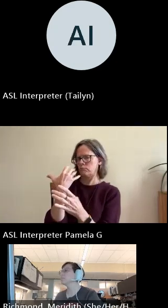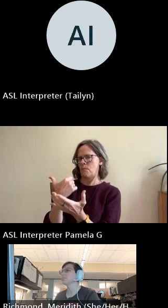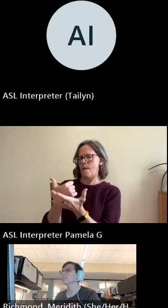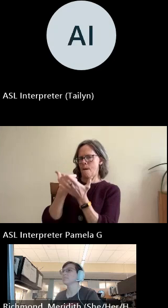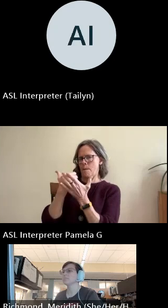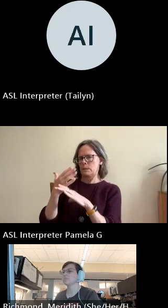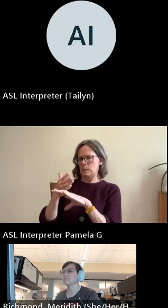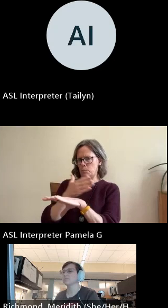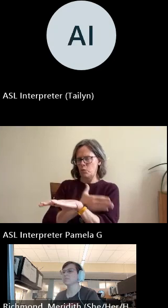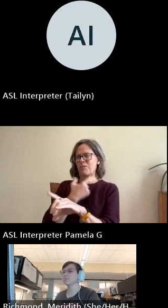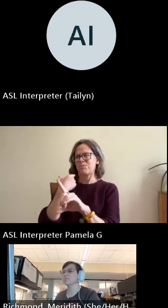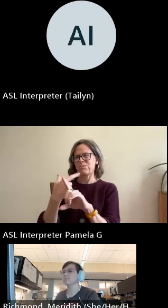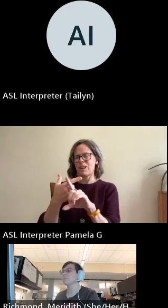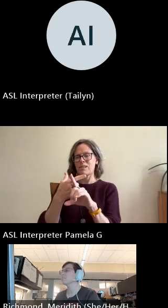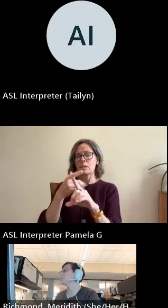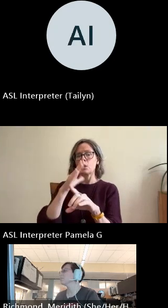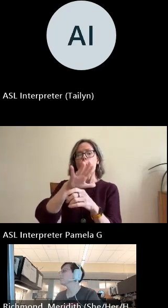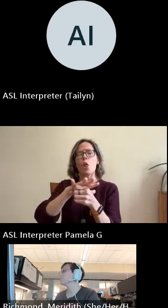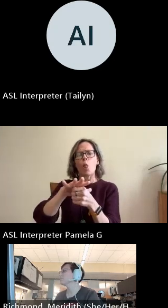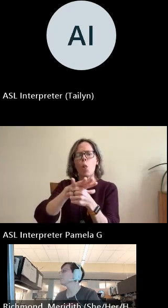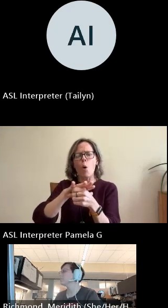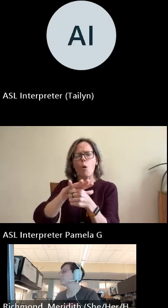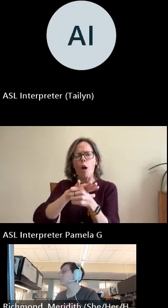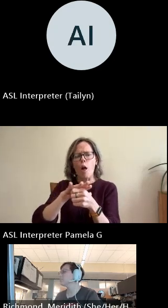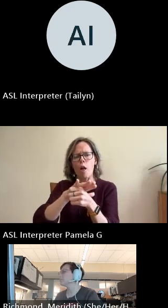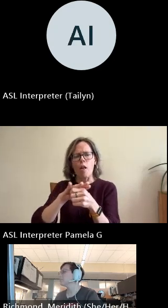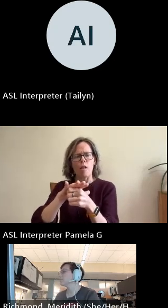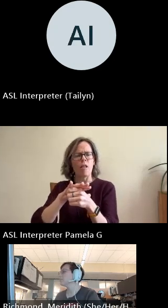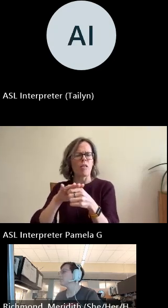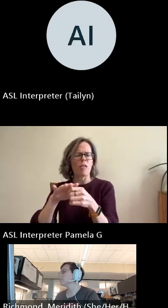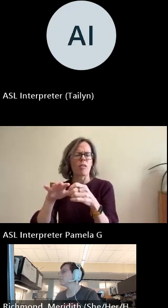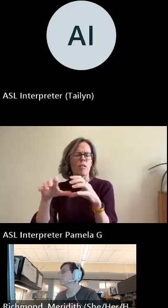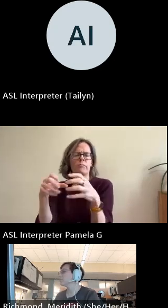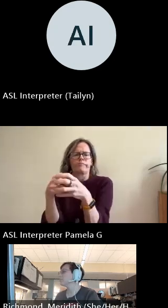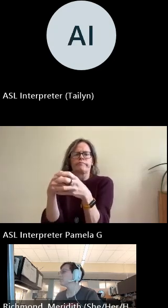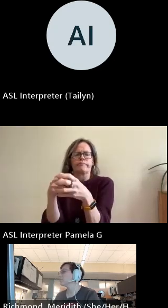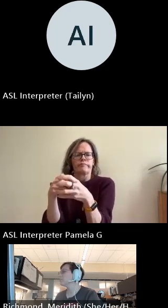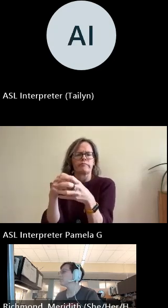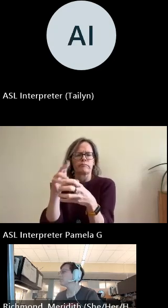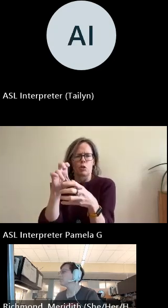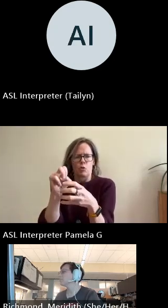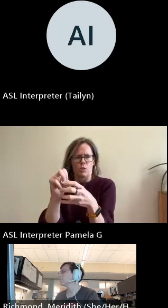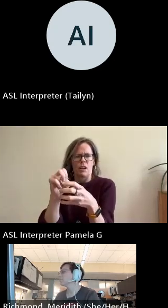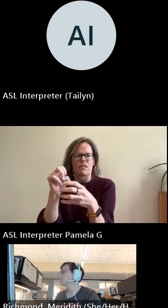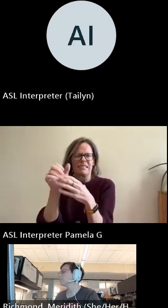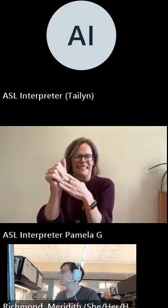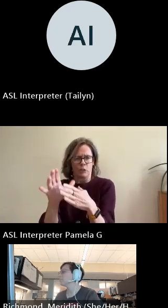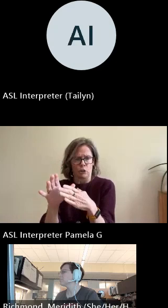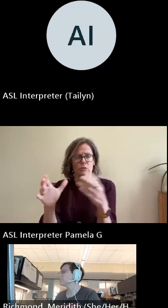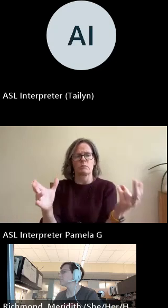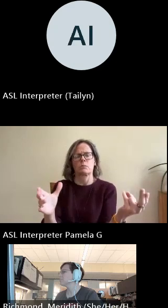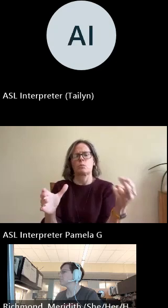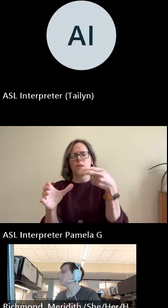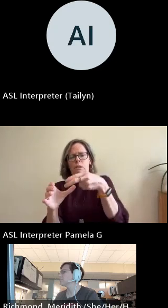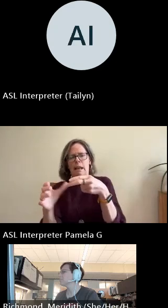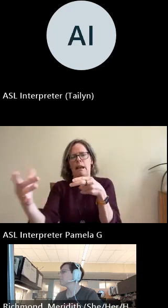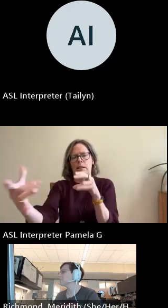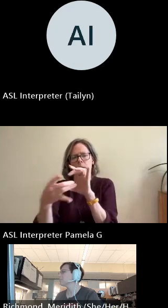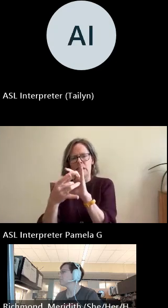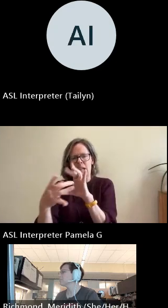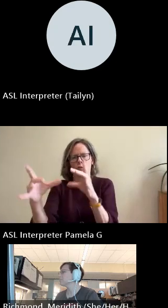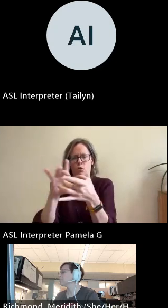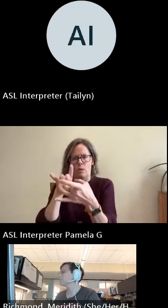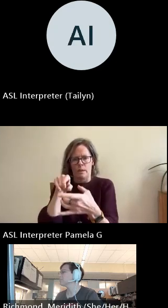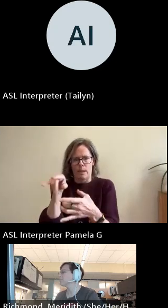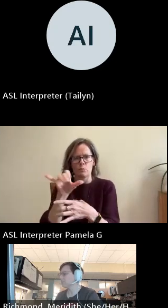really nice first kind of way to just get looped into your union. I'll talk more about locals, but it's a way to organize ourselves